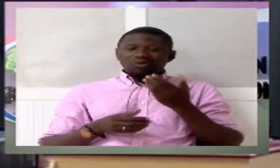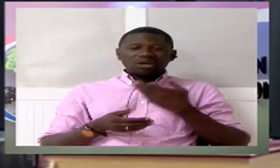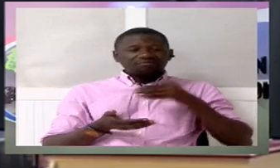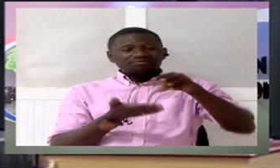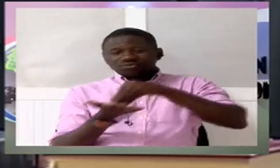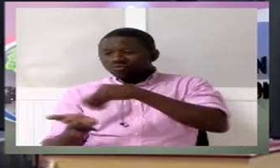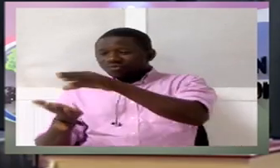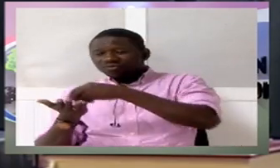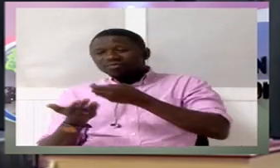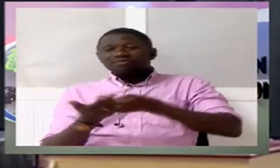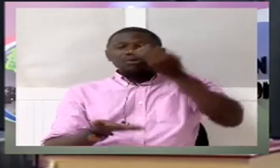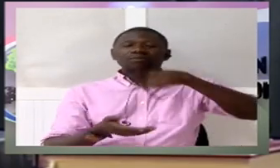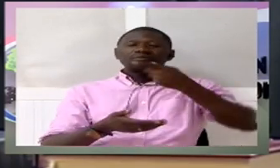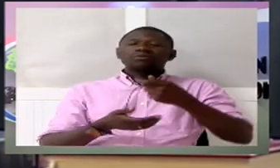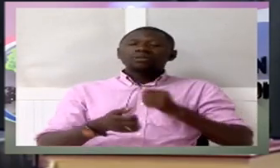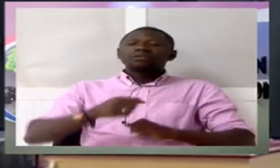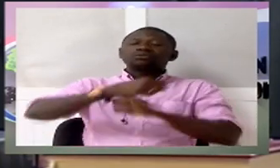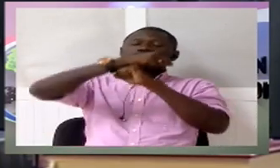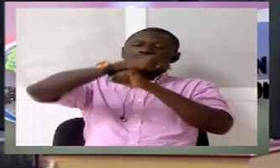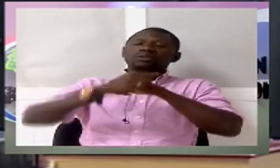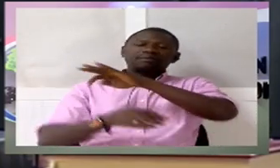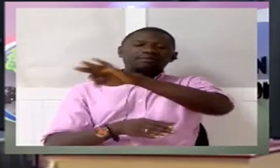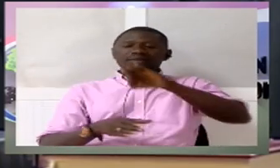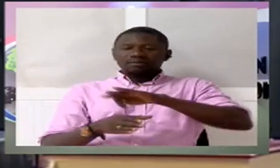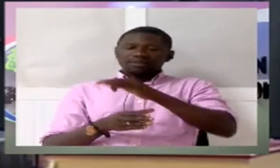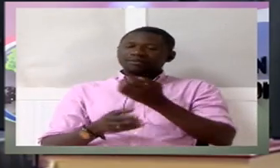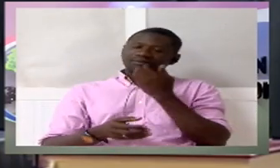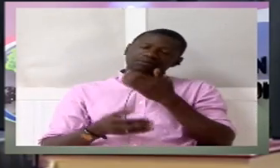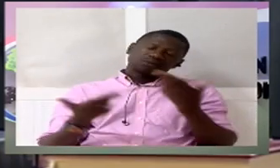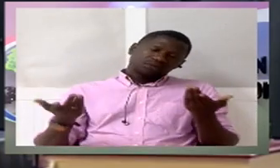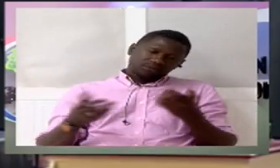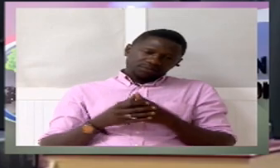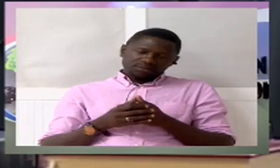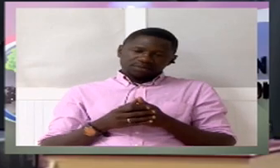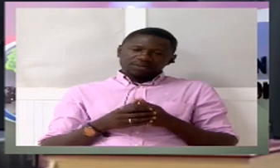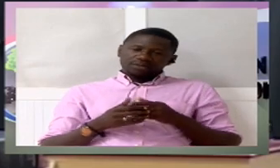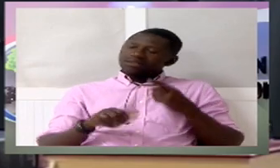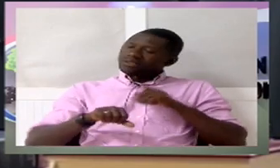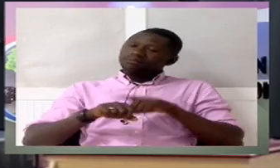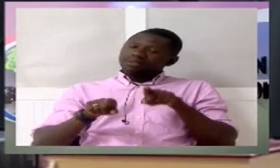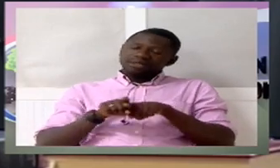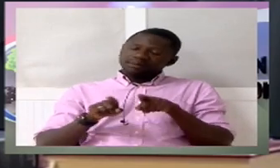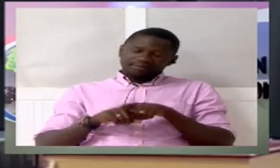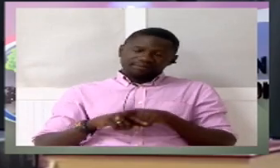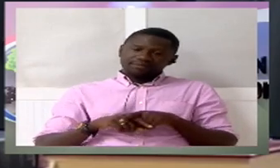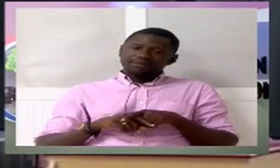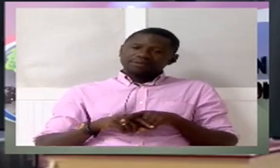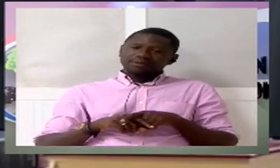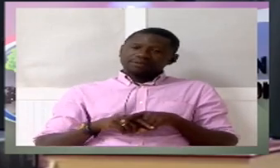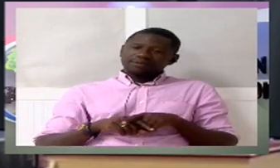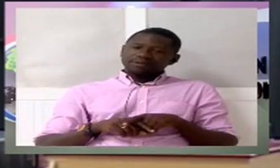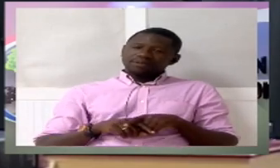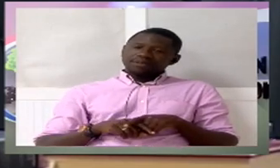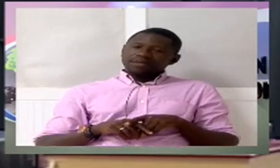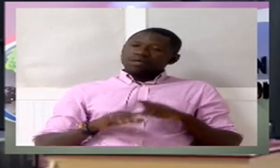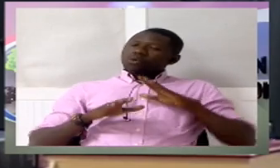family. Kata puru ka defenso soro puru dindi wala baluo. At the same time. O wati kilo wala fana. Consoling the man in the